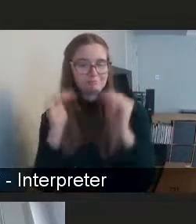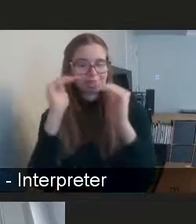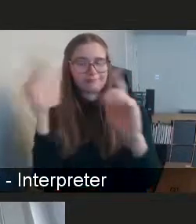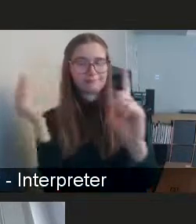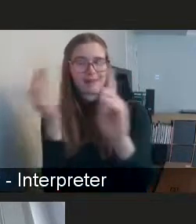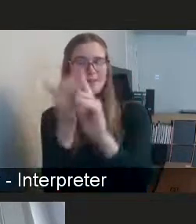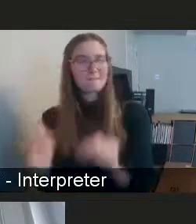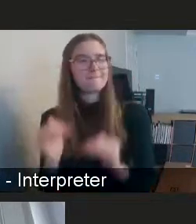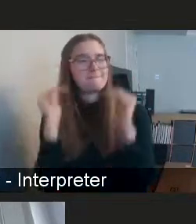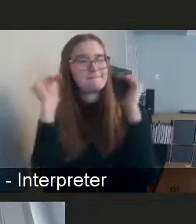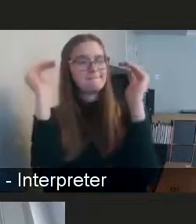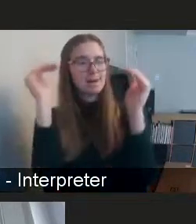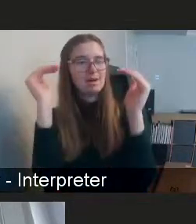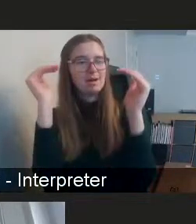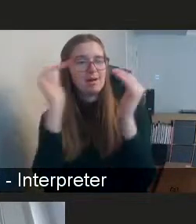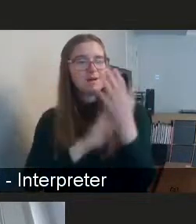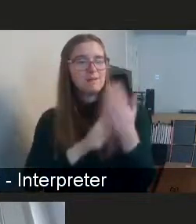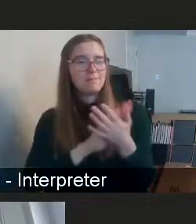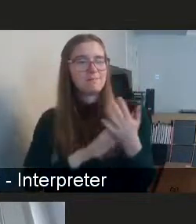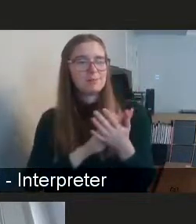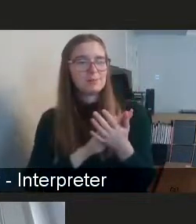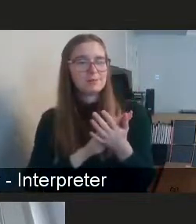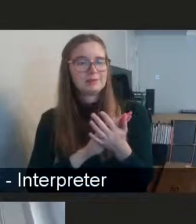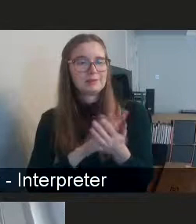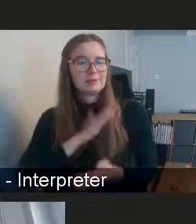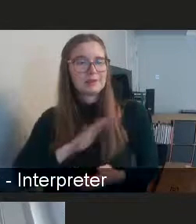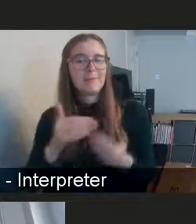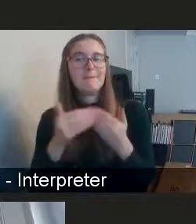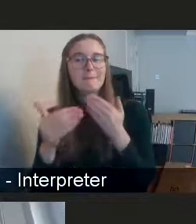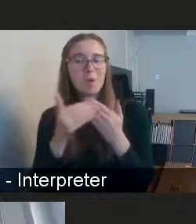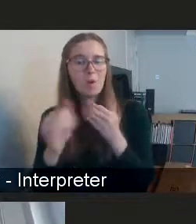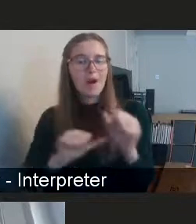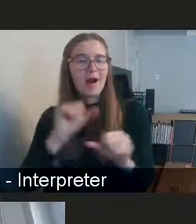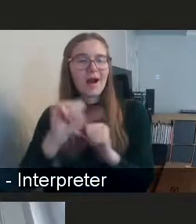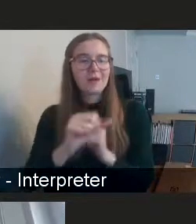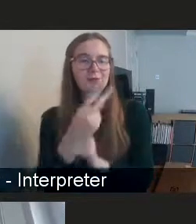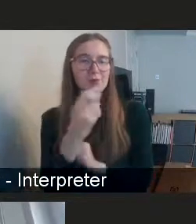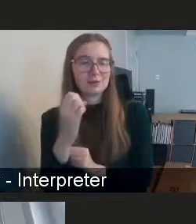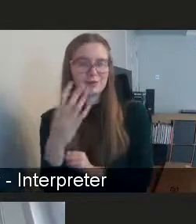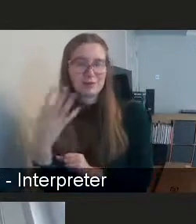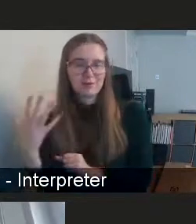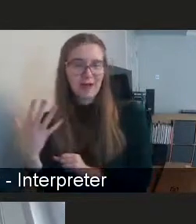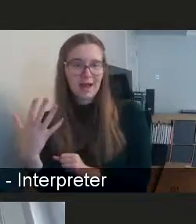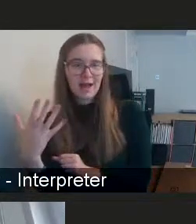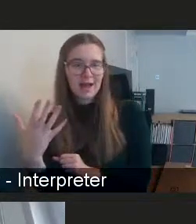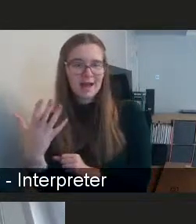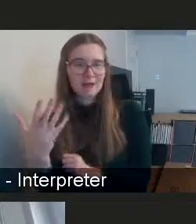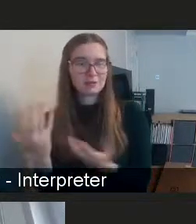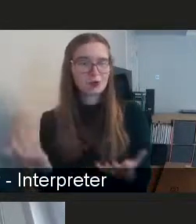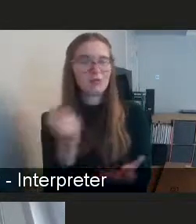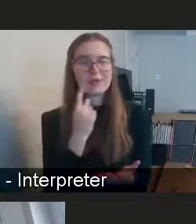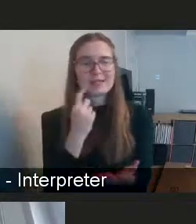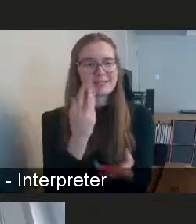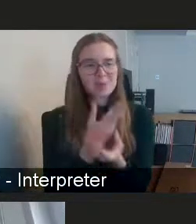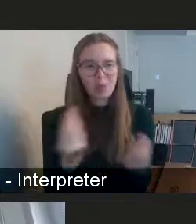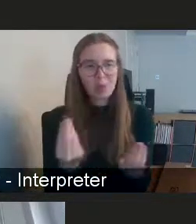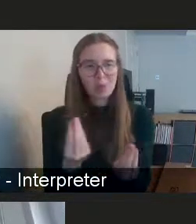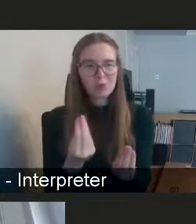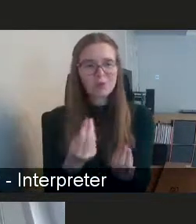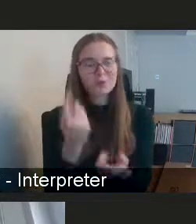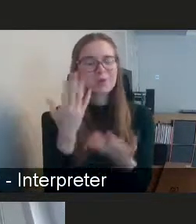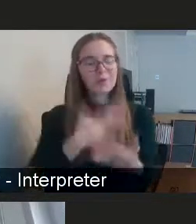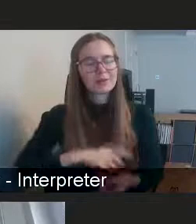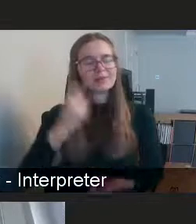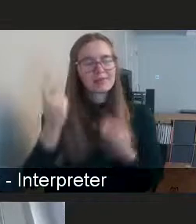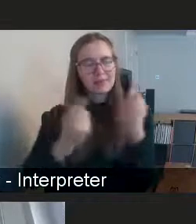that we are definitely needing beyond that life and not only making zero. I agree with Arlene that we need to be thinking